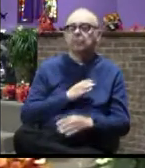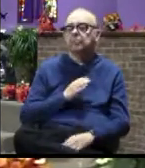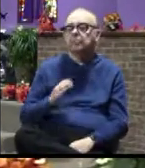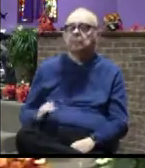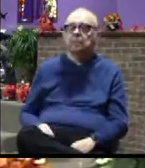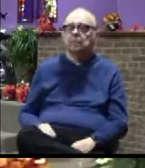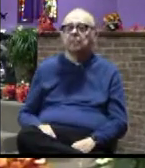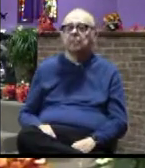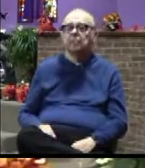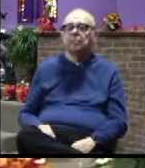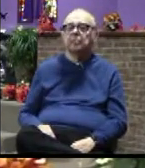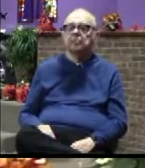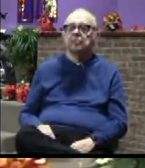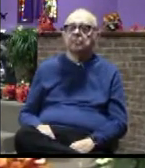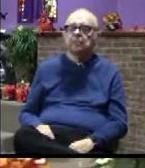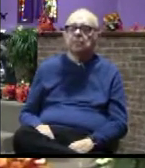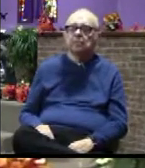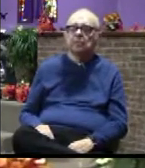Christ